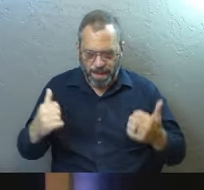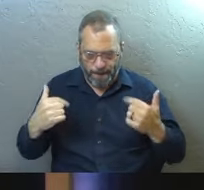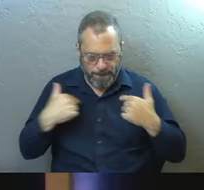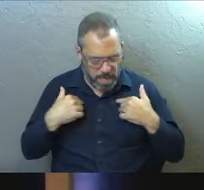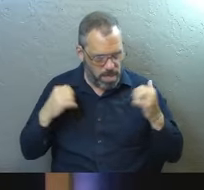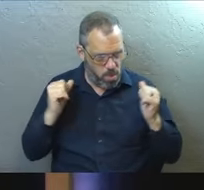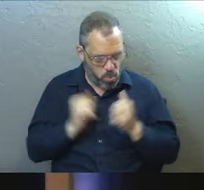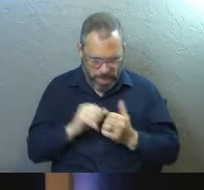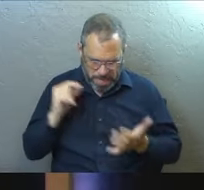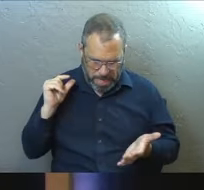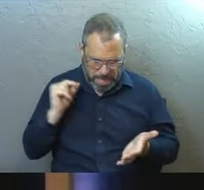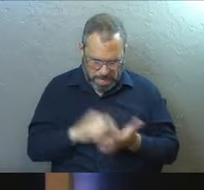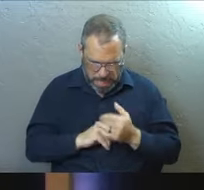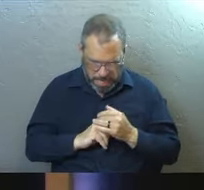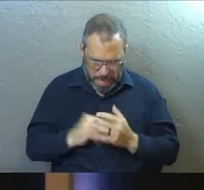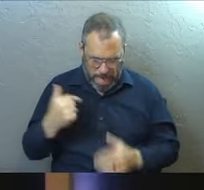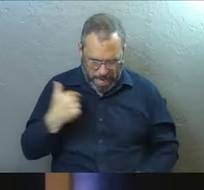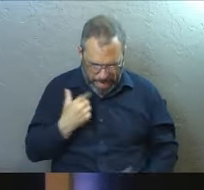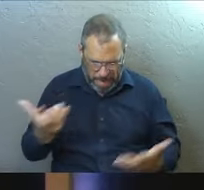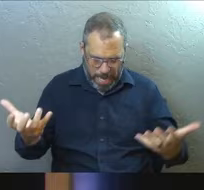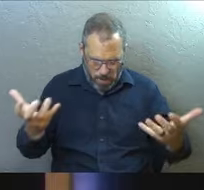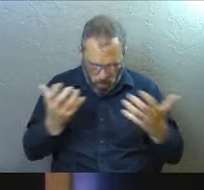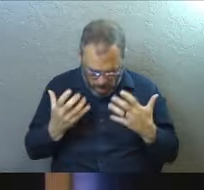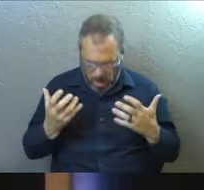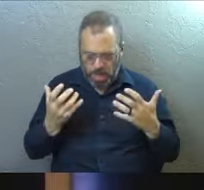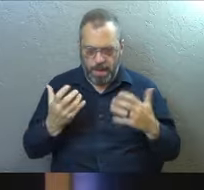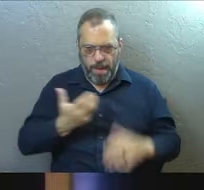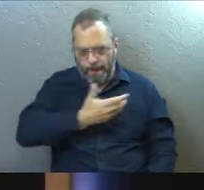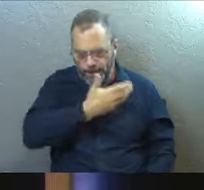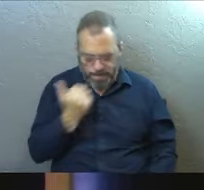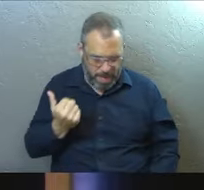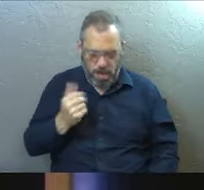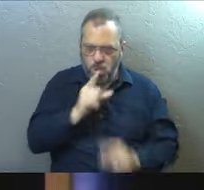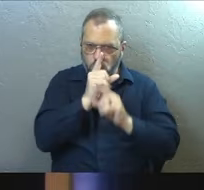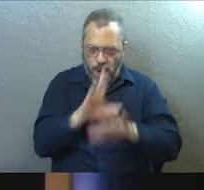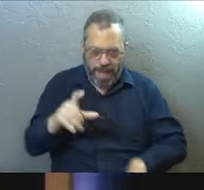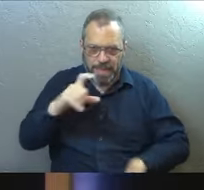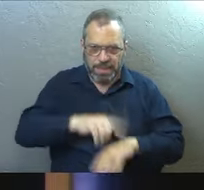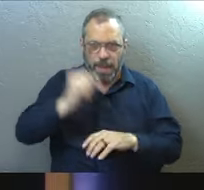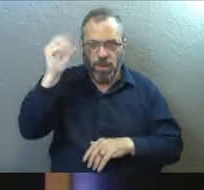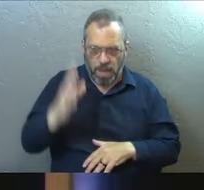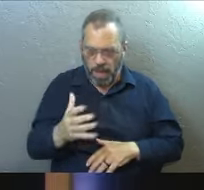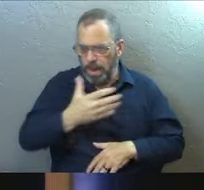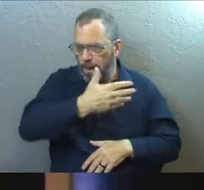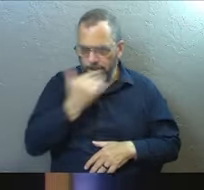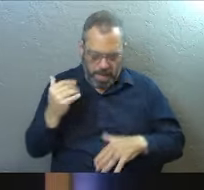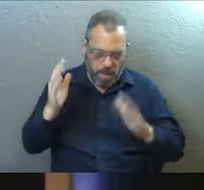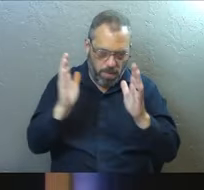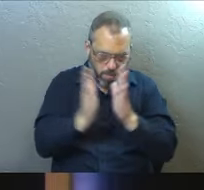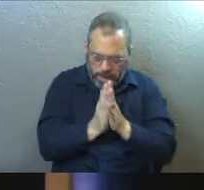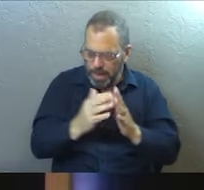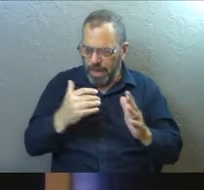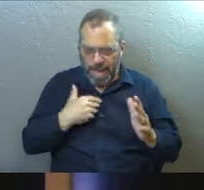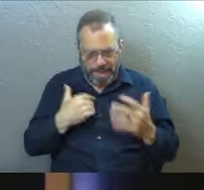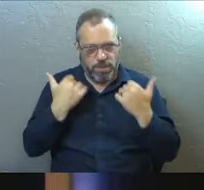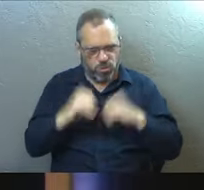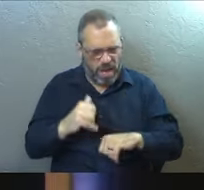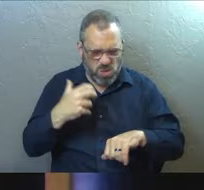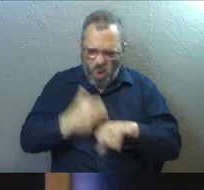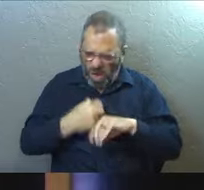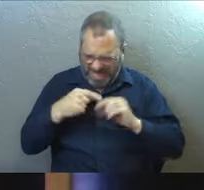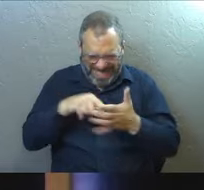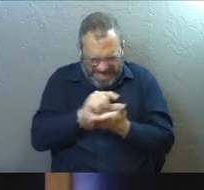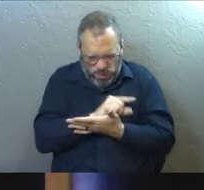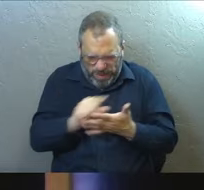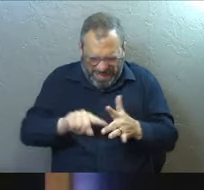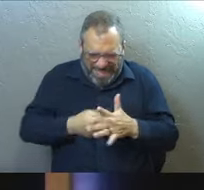this. You know, like, okay, like I really want to be better at a quiet time with God, and I want to be better at prayer, and I'm going to try so hard